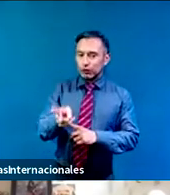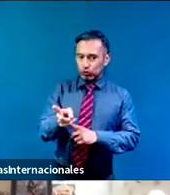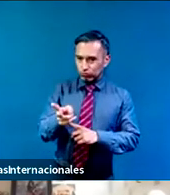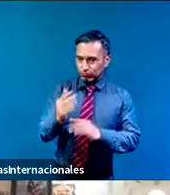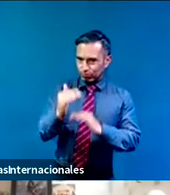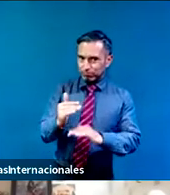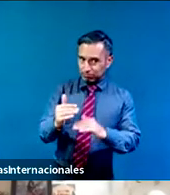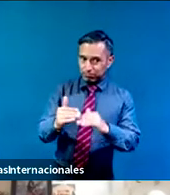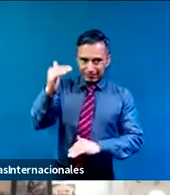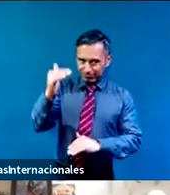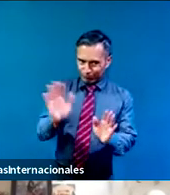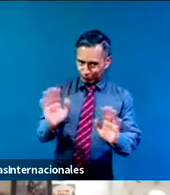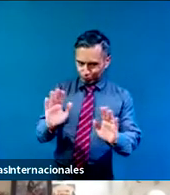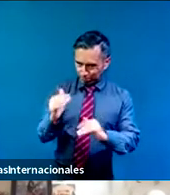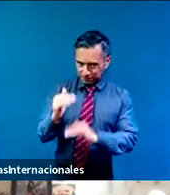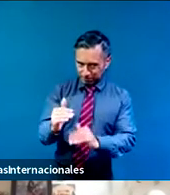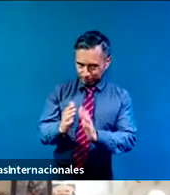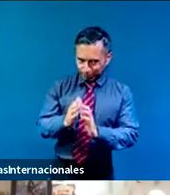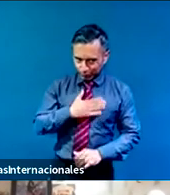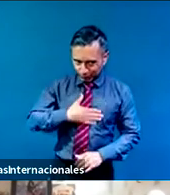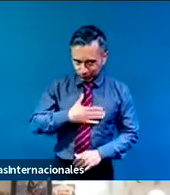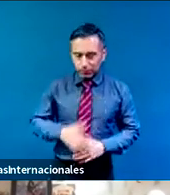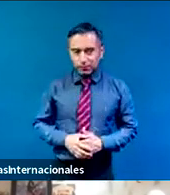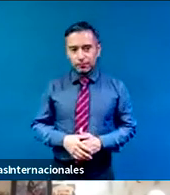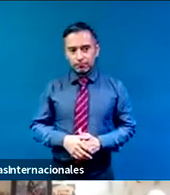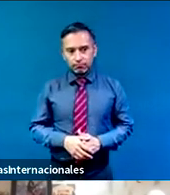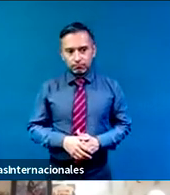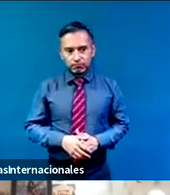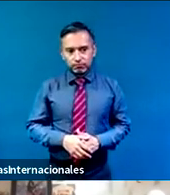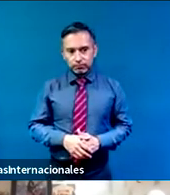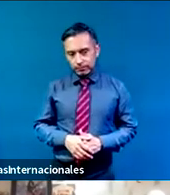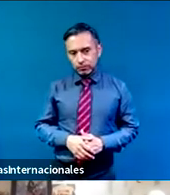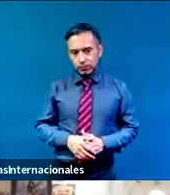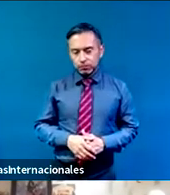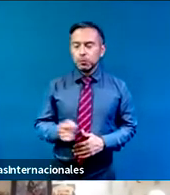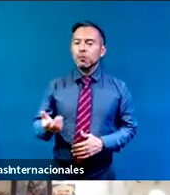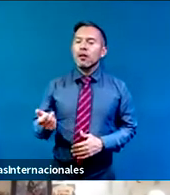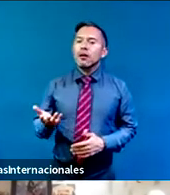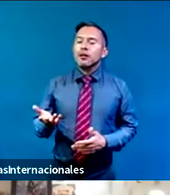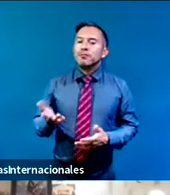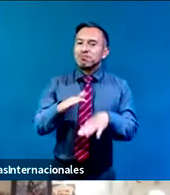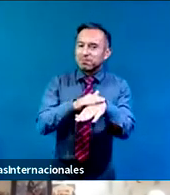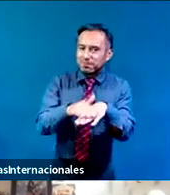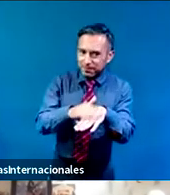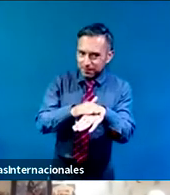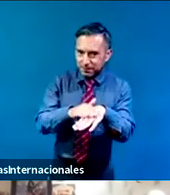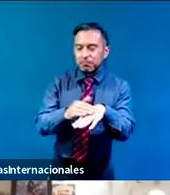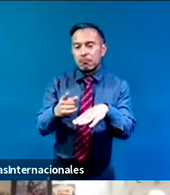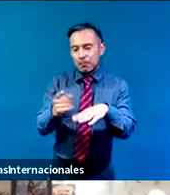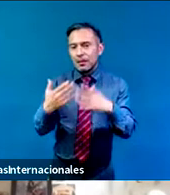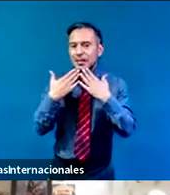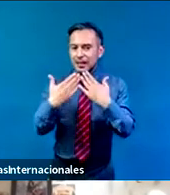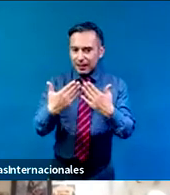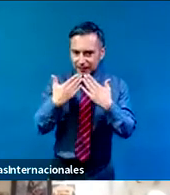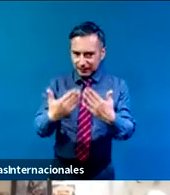Thank you. So I think just to start is to say, when we look at the four actions, the first one, when we look at